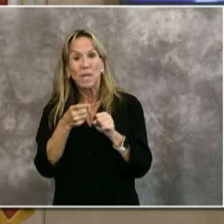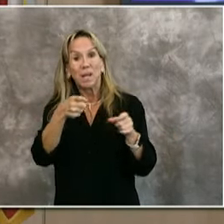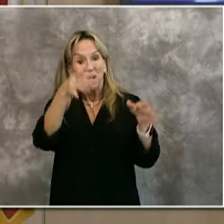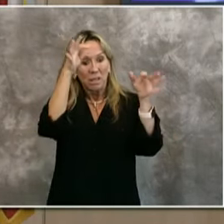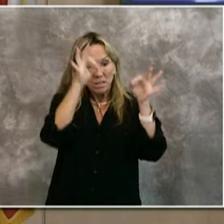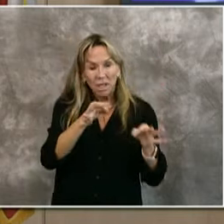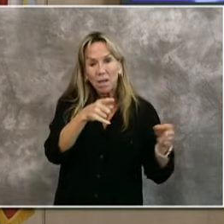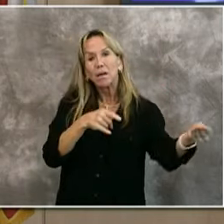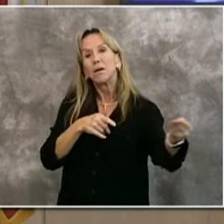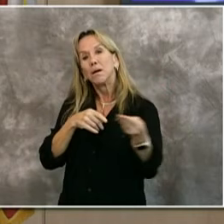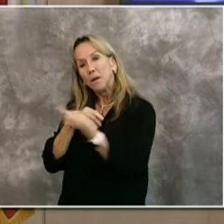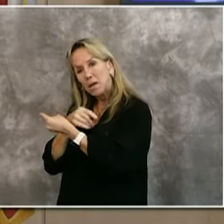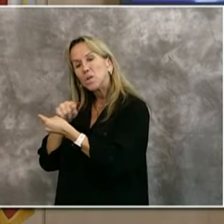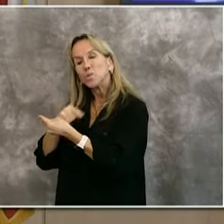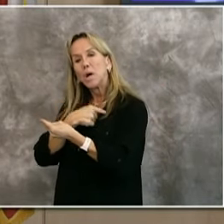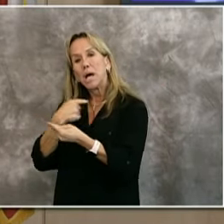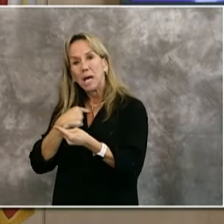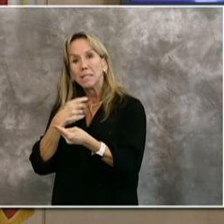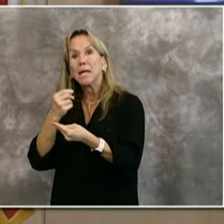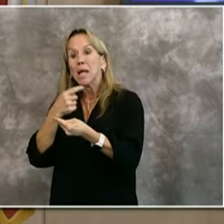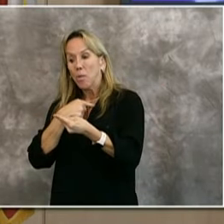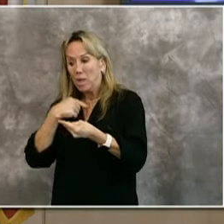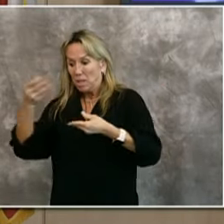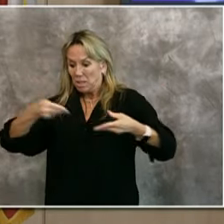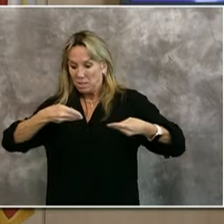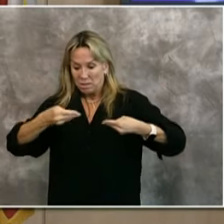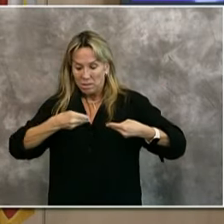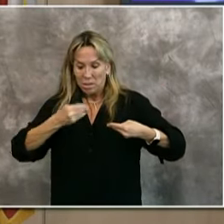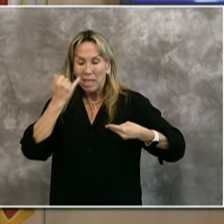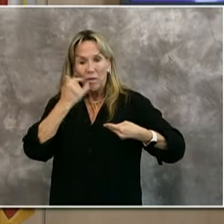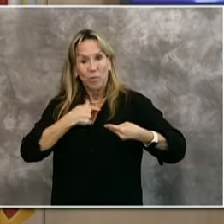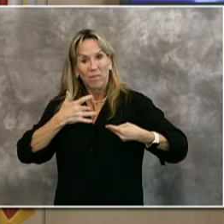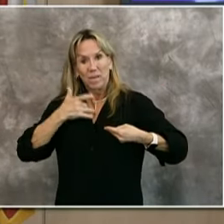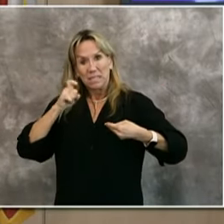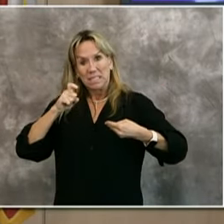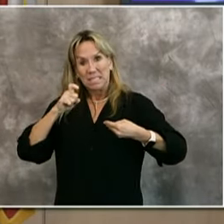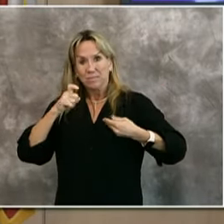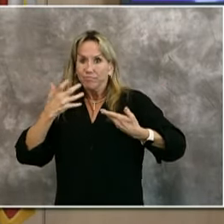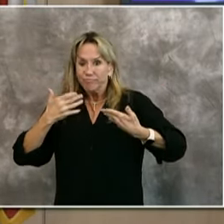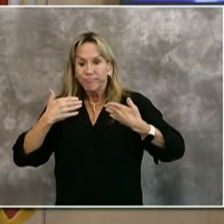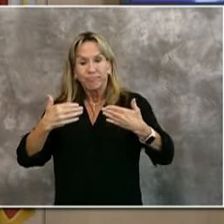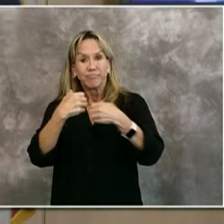we need to do something as a county, we will do it with them.